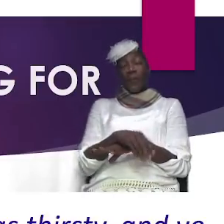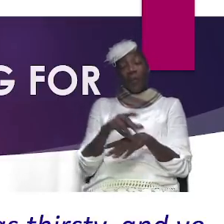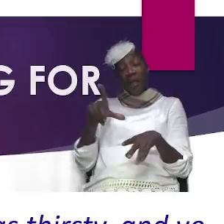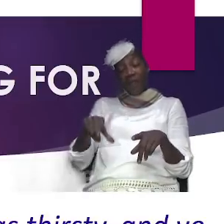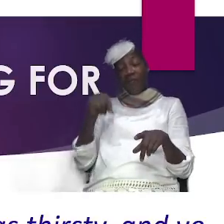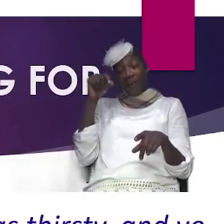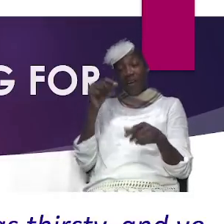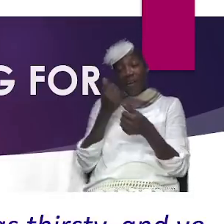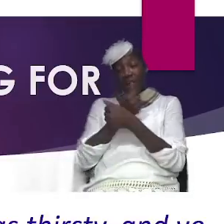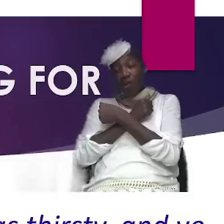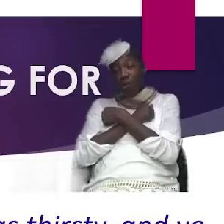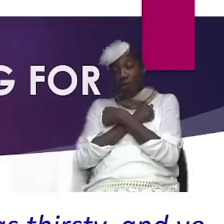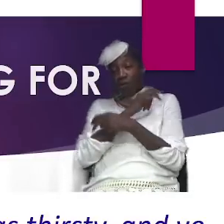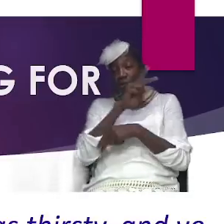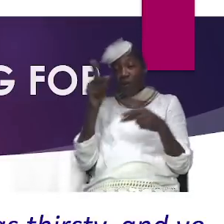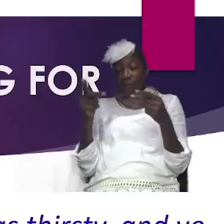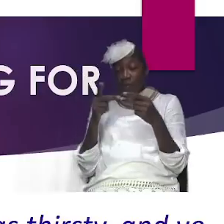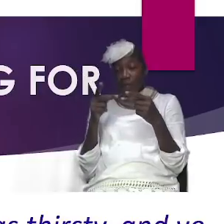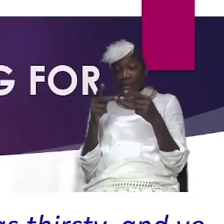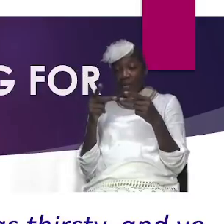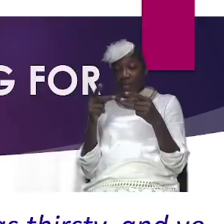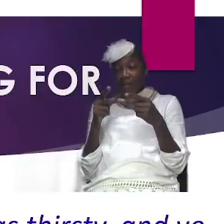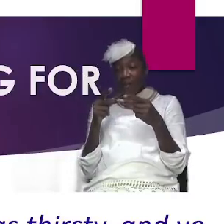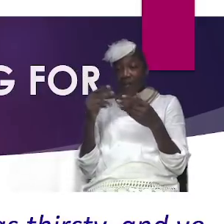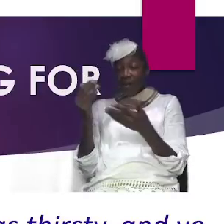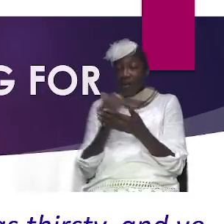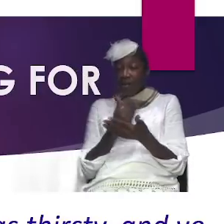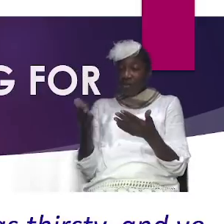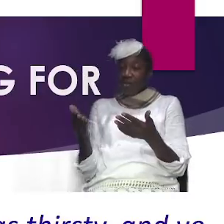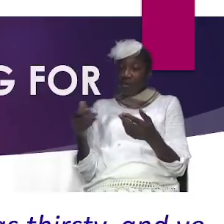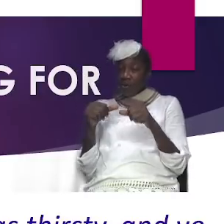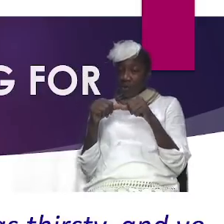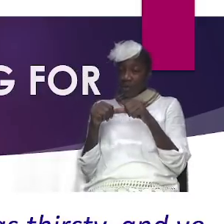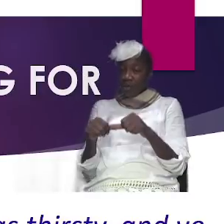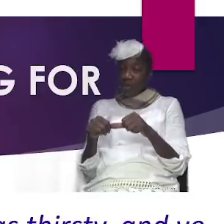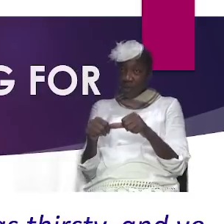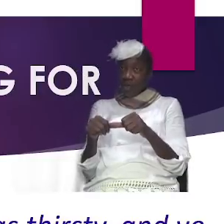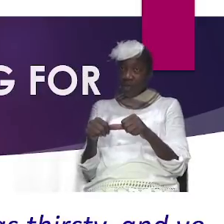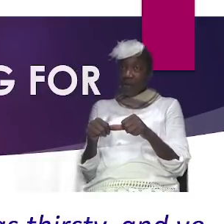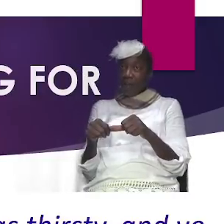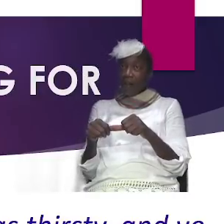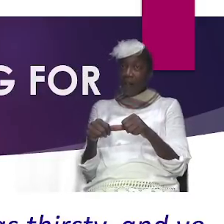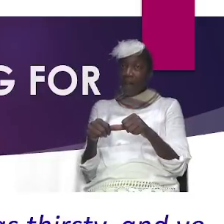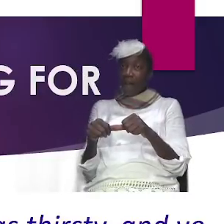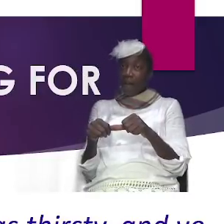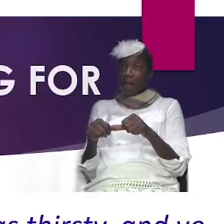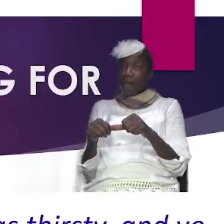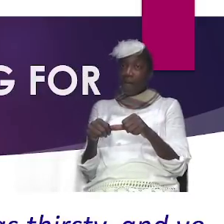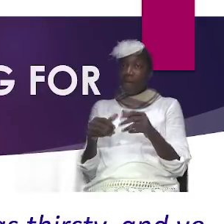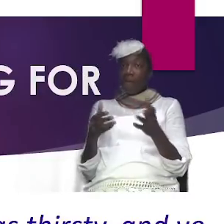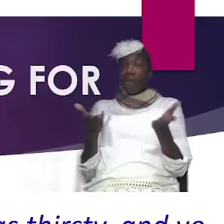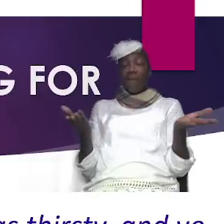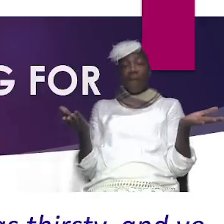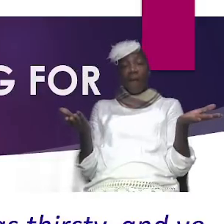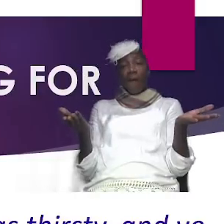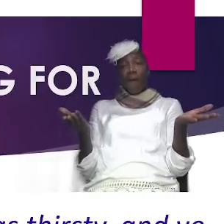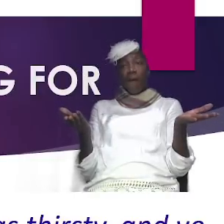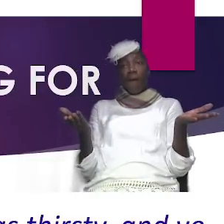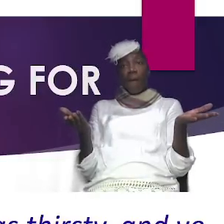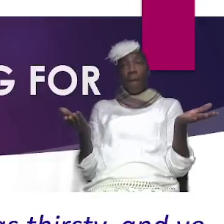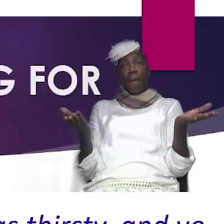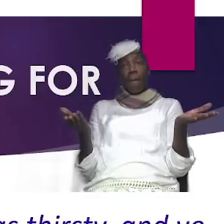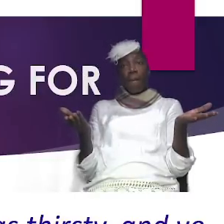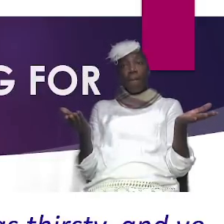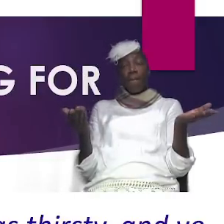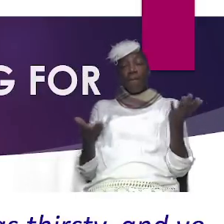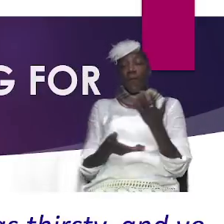stay. How do we do that? Well, there are some saints. There